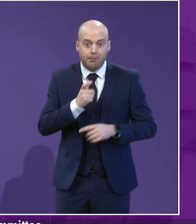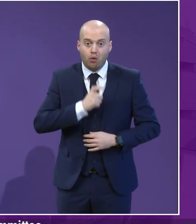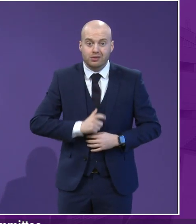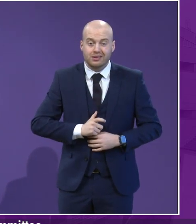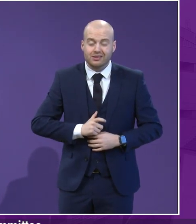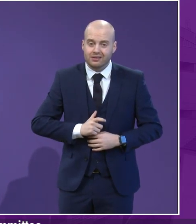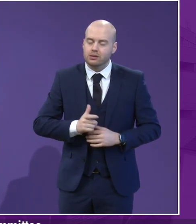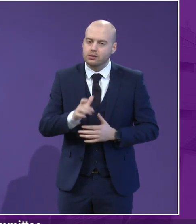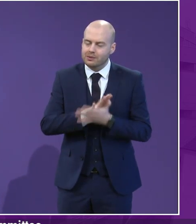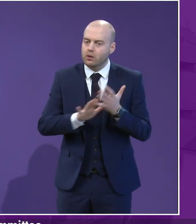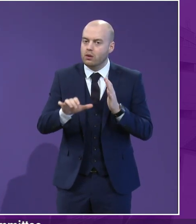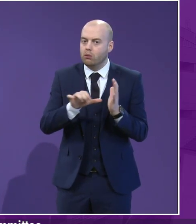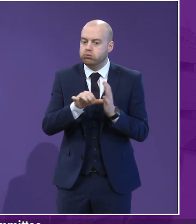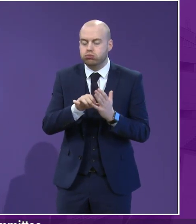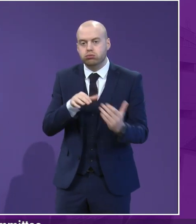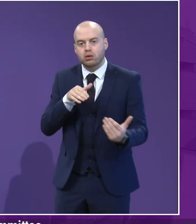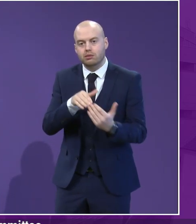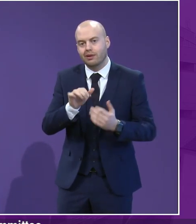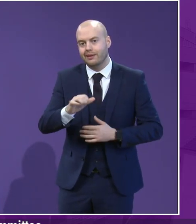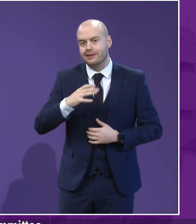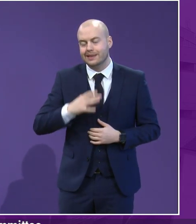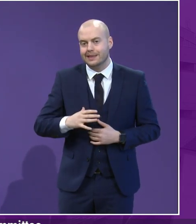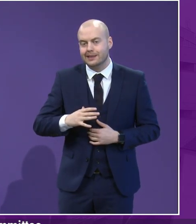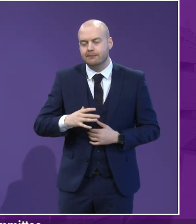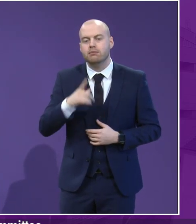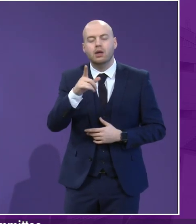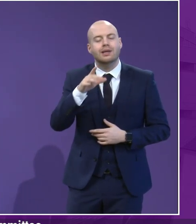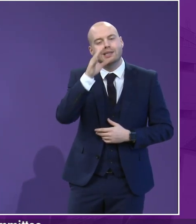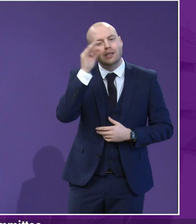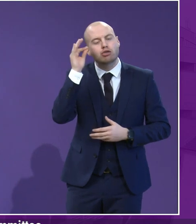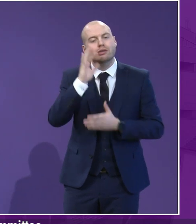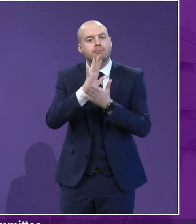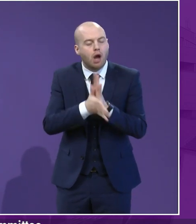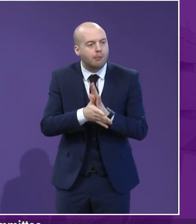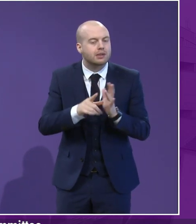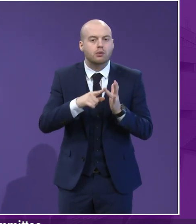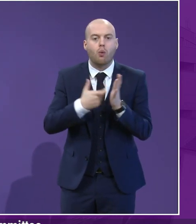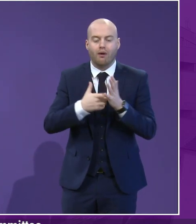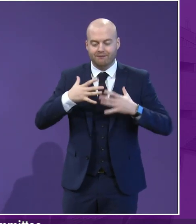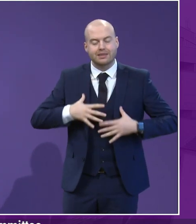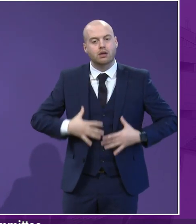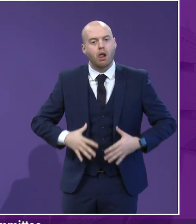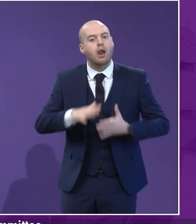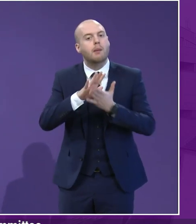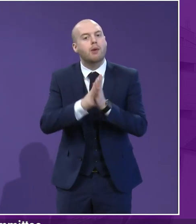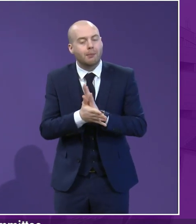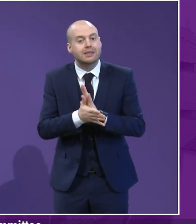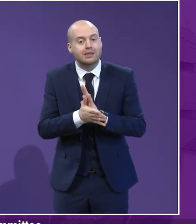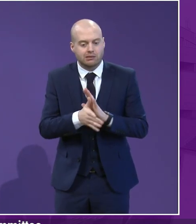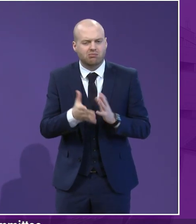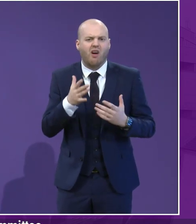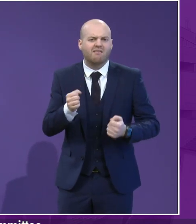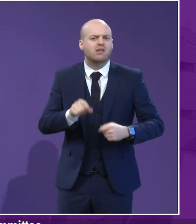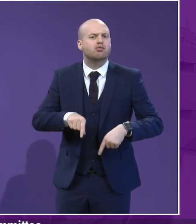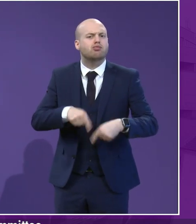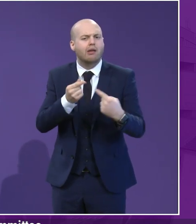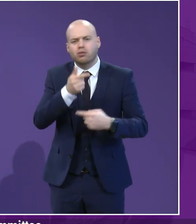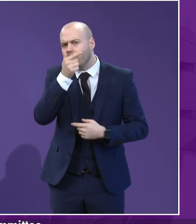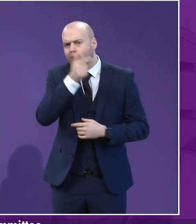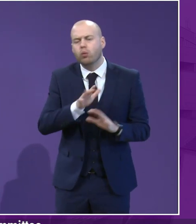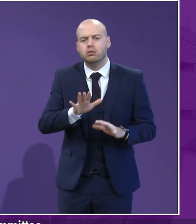You might have a student who has a mobility issue, but there's also problems with articulation, a deaf-blind student.